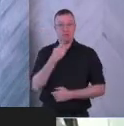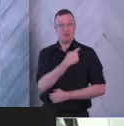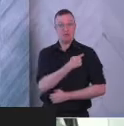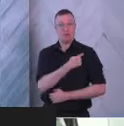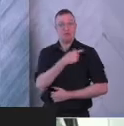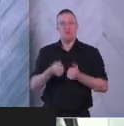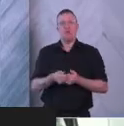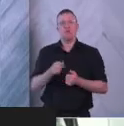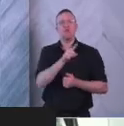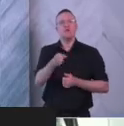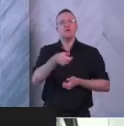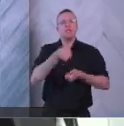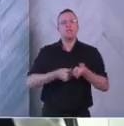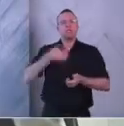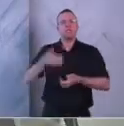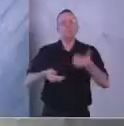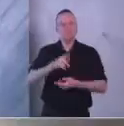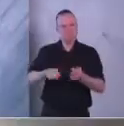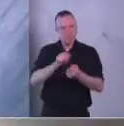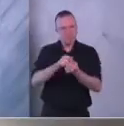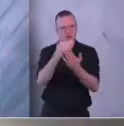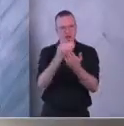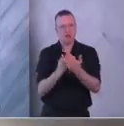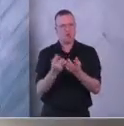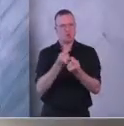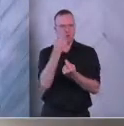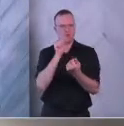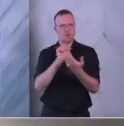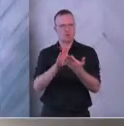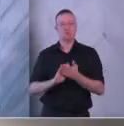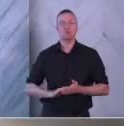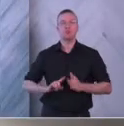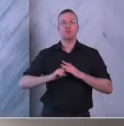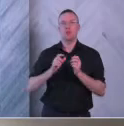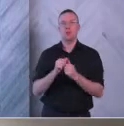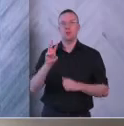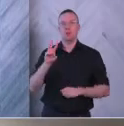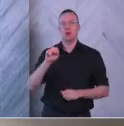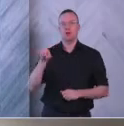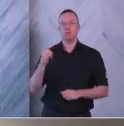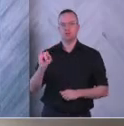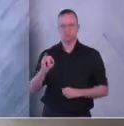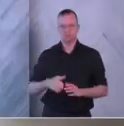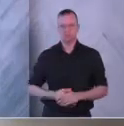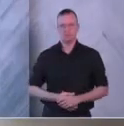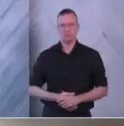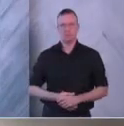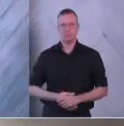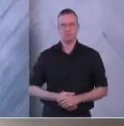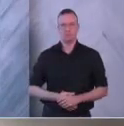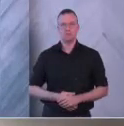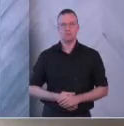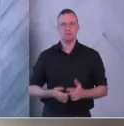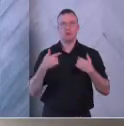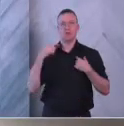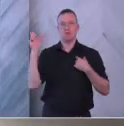each leader take to address this? For this, we'd like to start with Waji, please. So being a